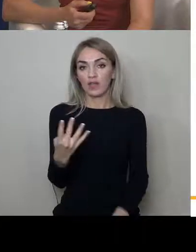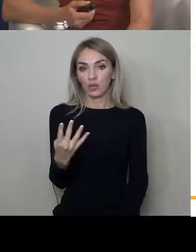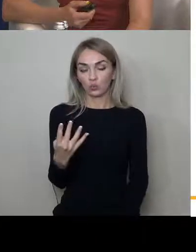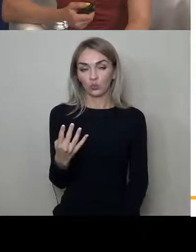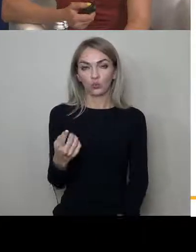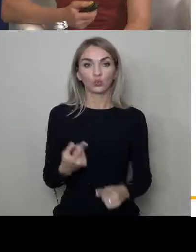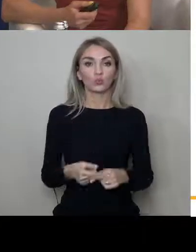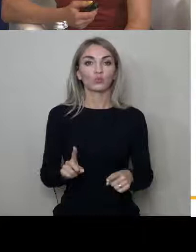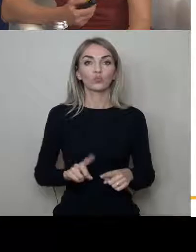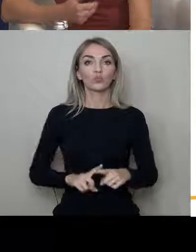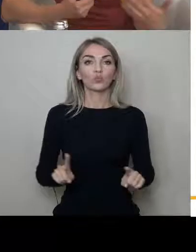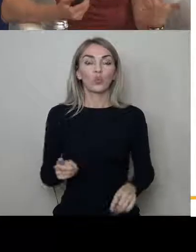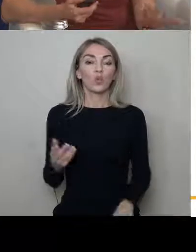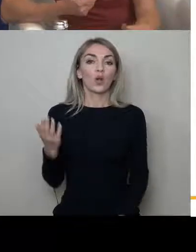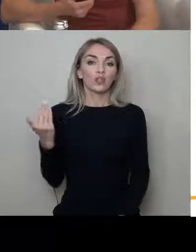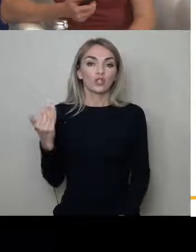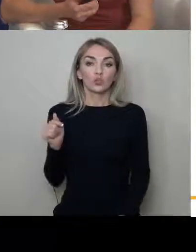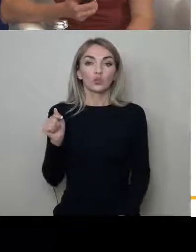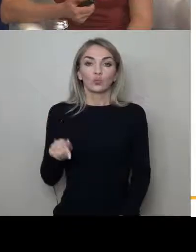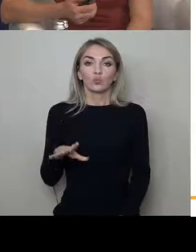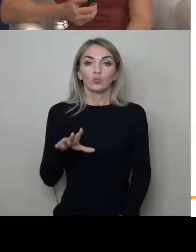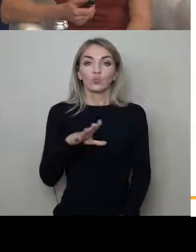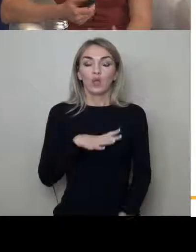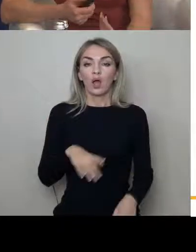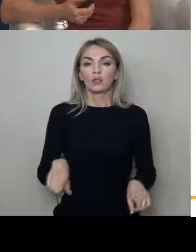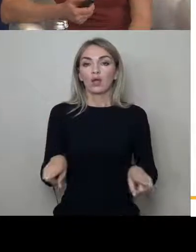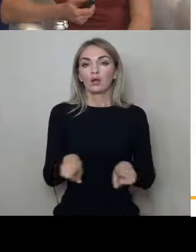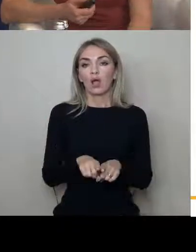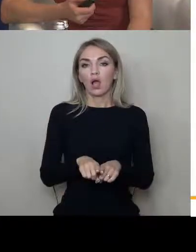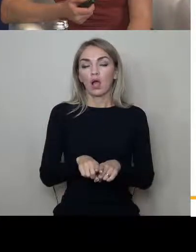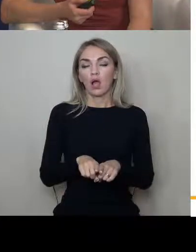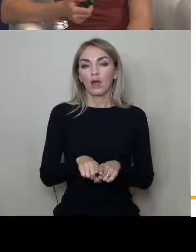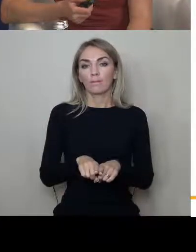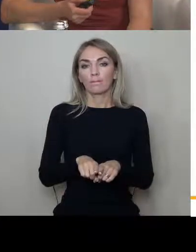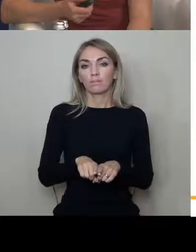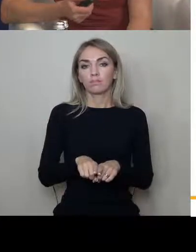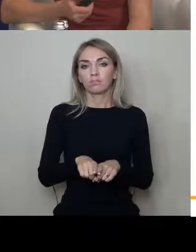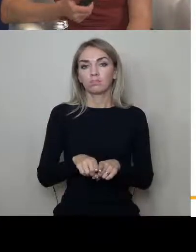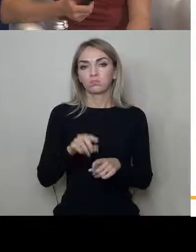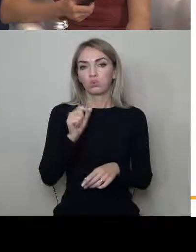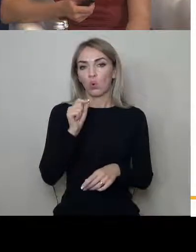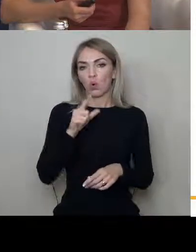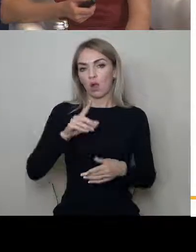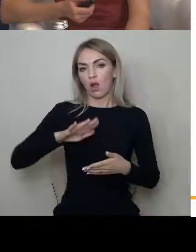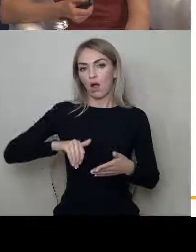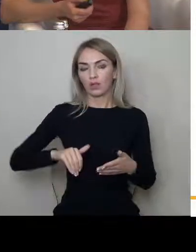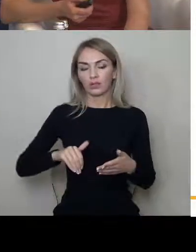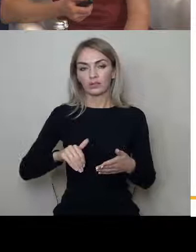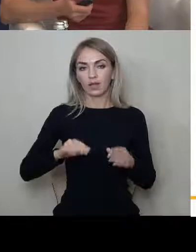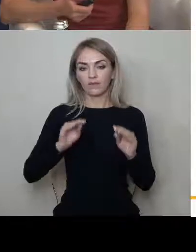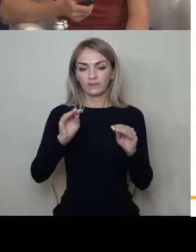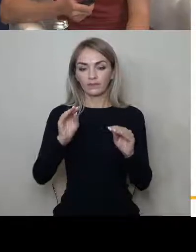to part 4 of this article, because it used to be a gap,